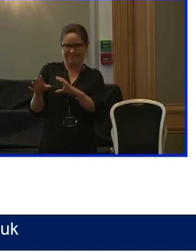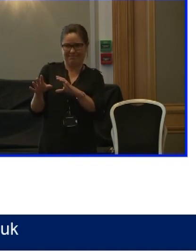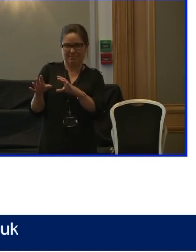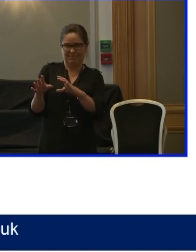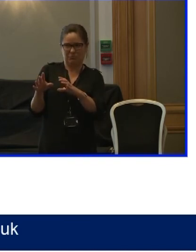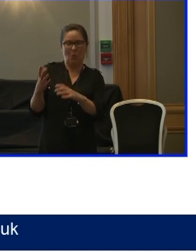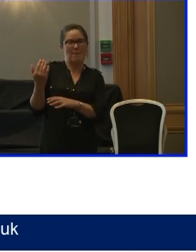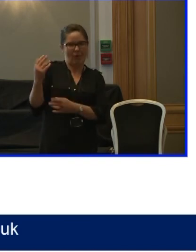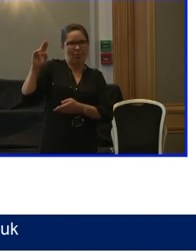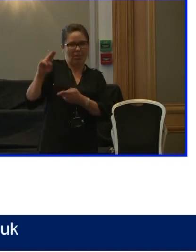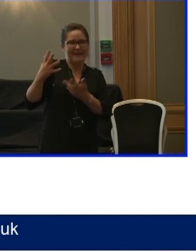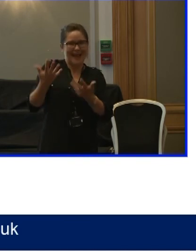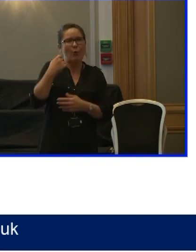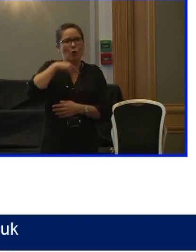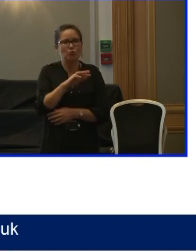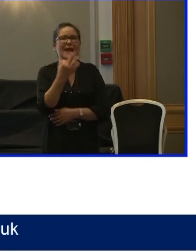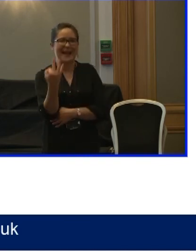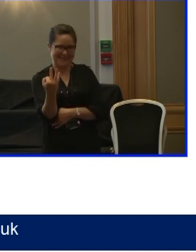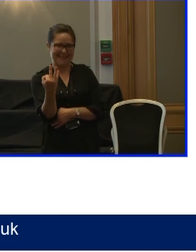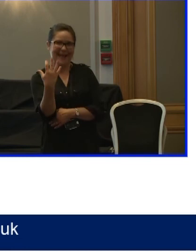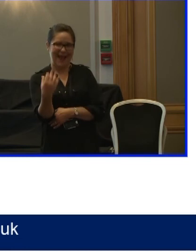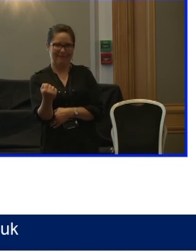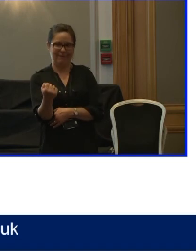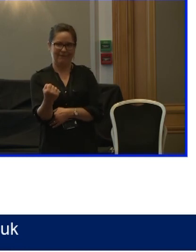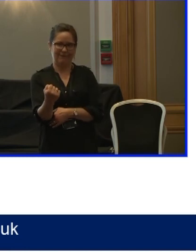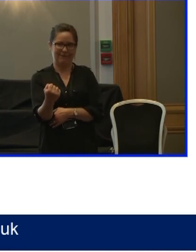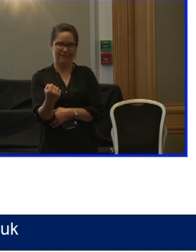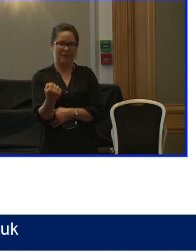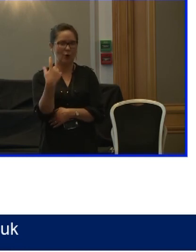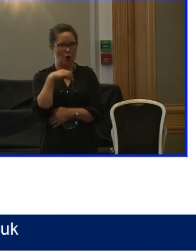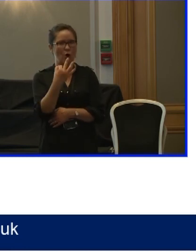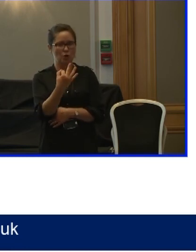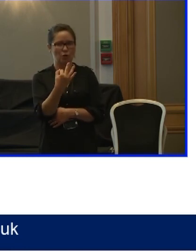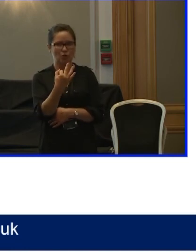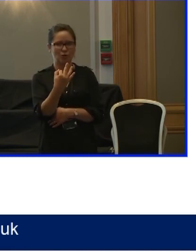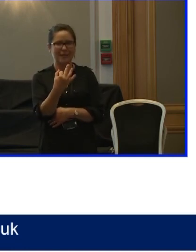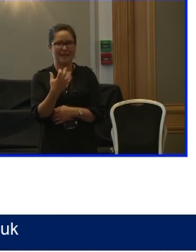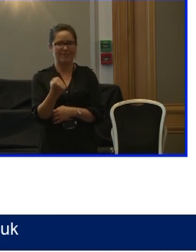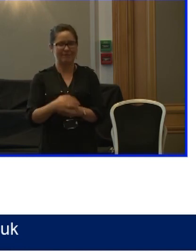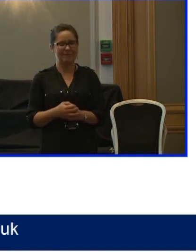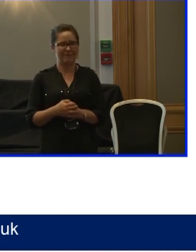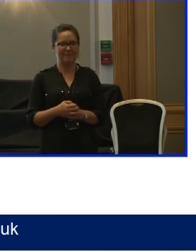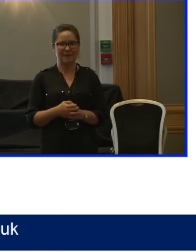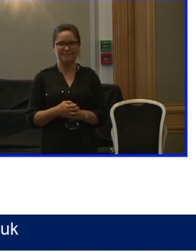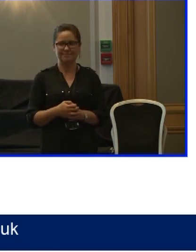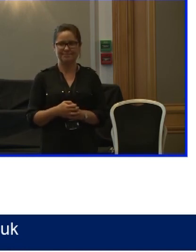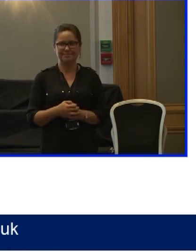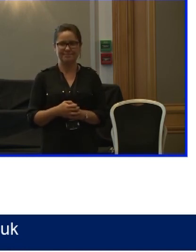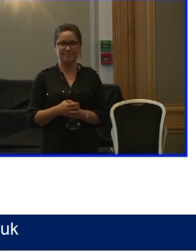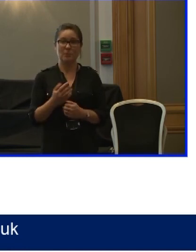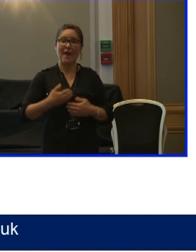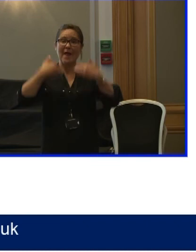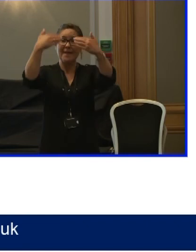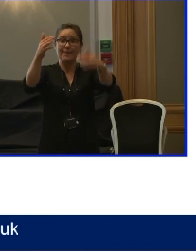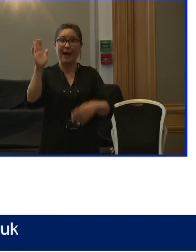108 at the moment, if that helps. Thank you, appreciate that. Paula at the back. Hi, I'm